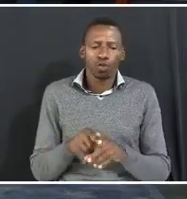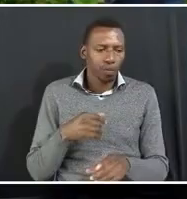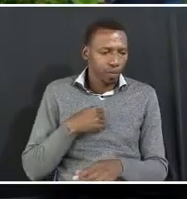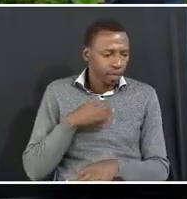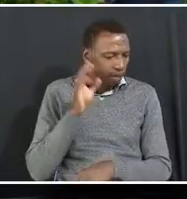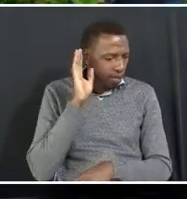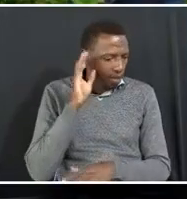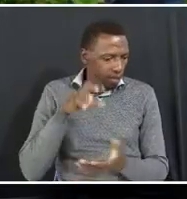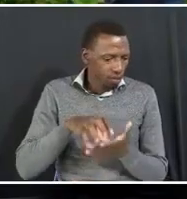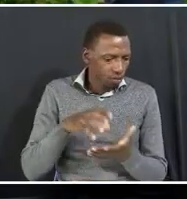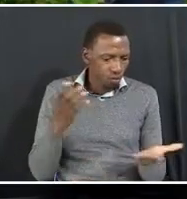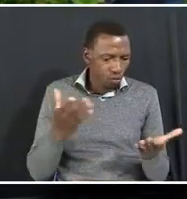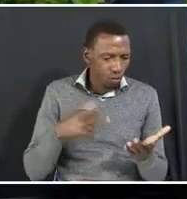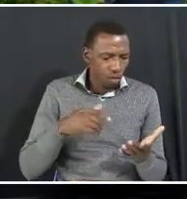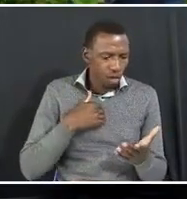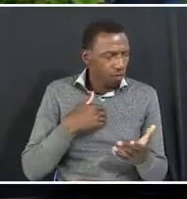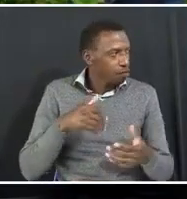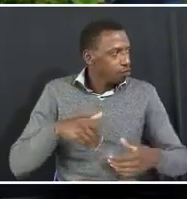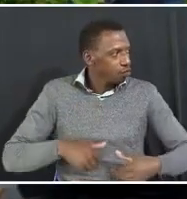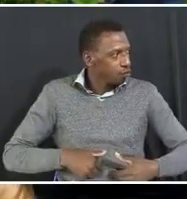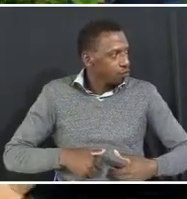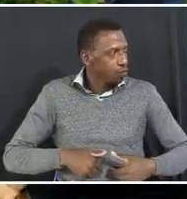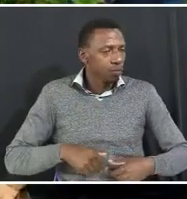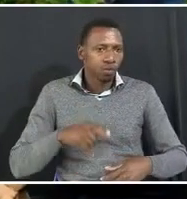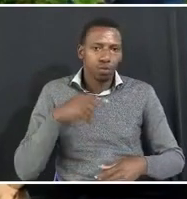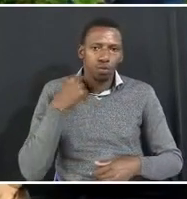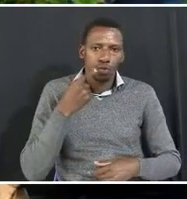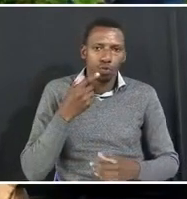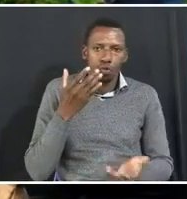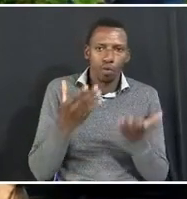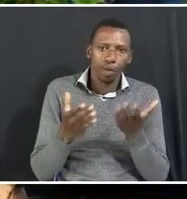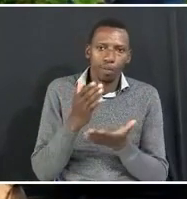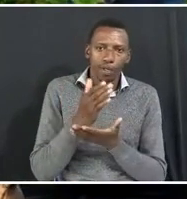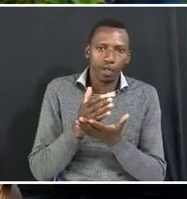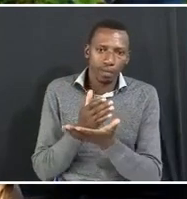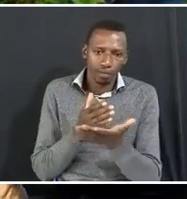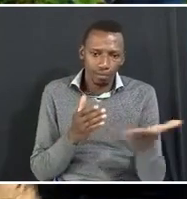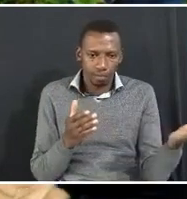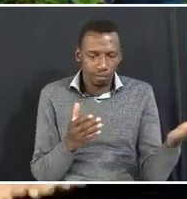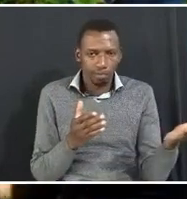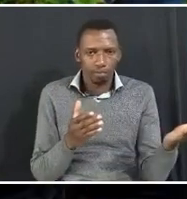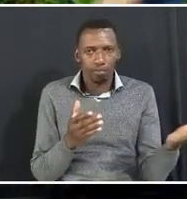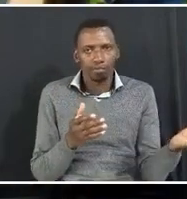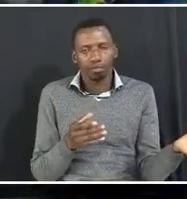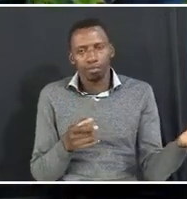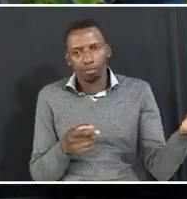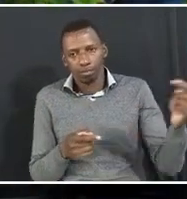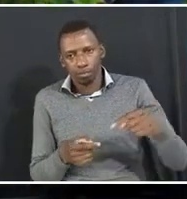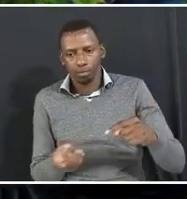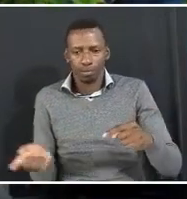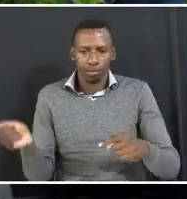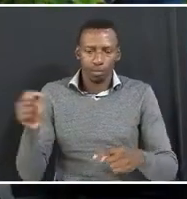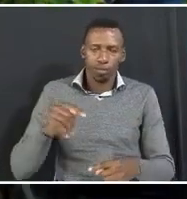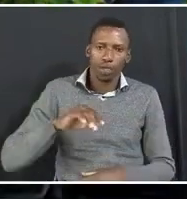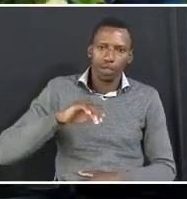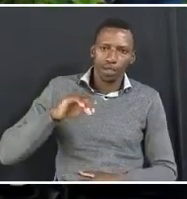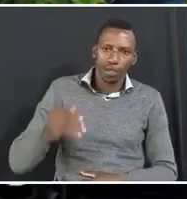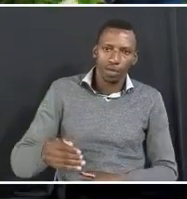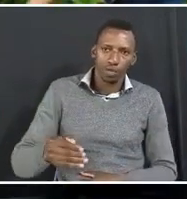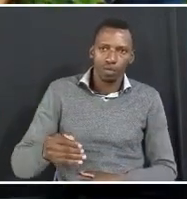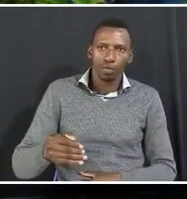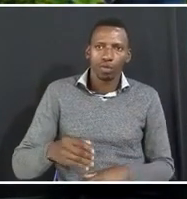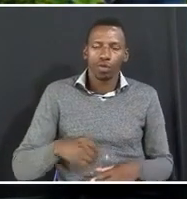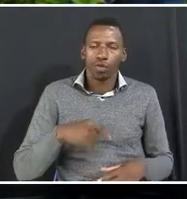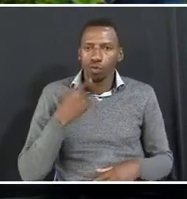have our young people. You know, maybe some of them come to the city brought